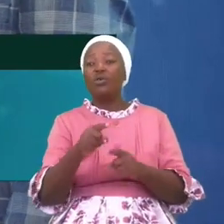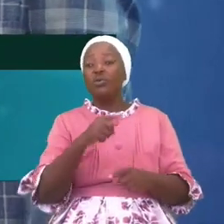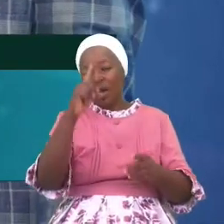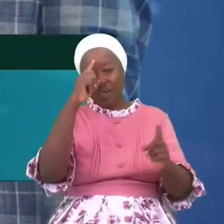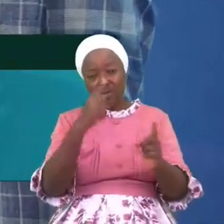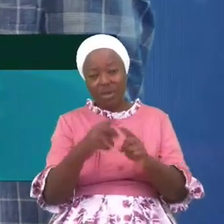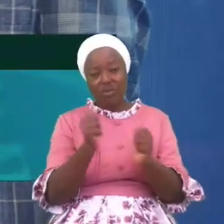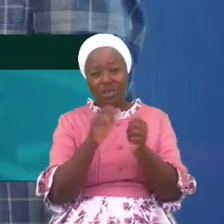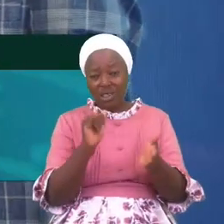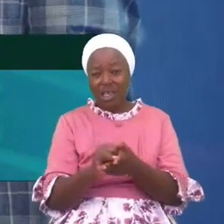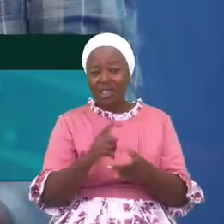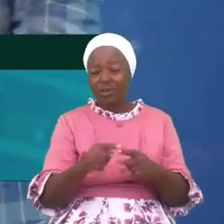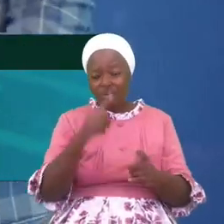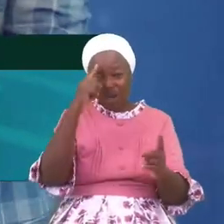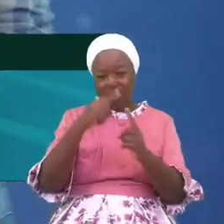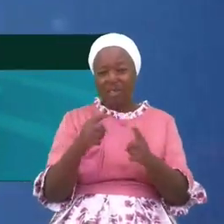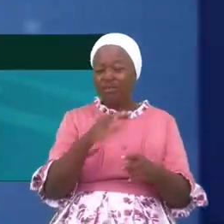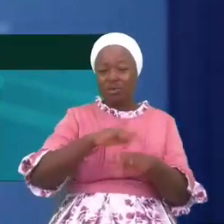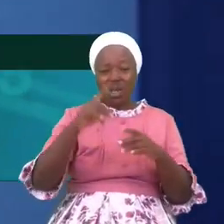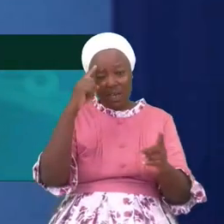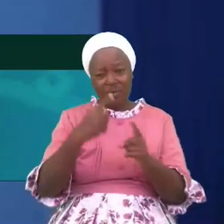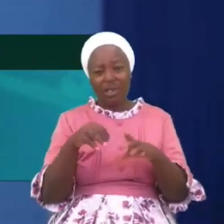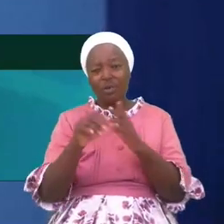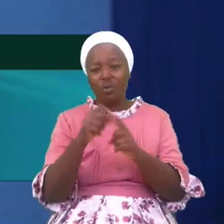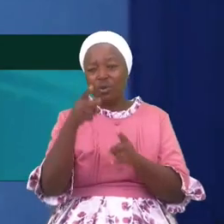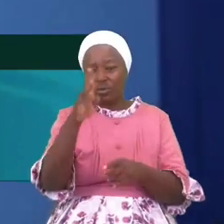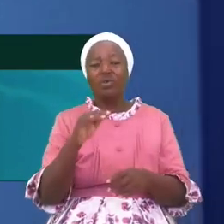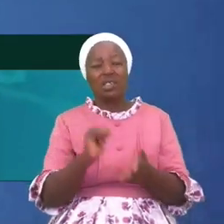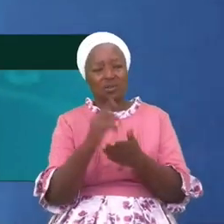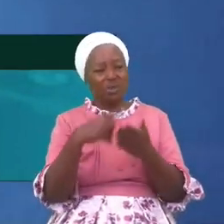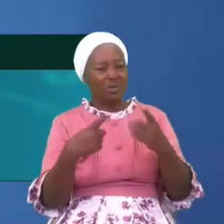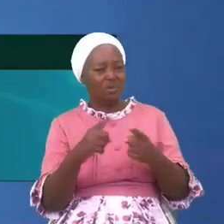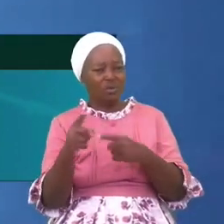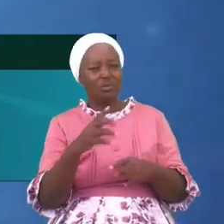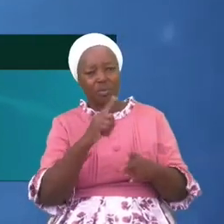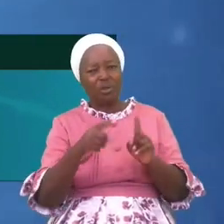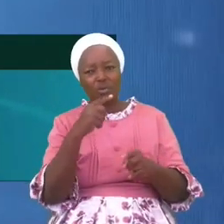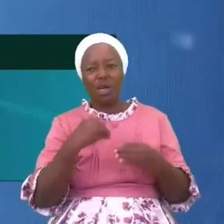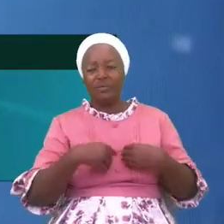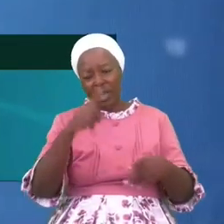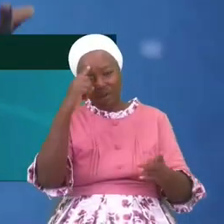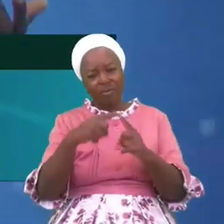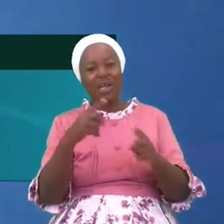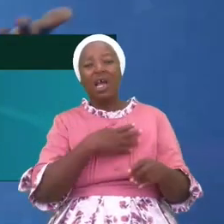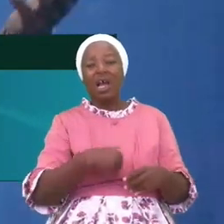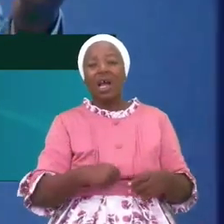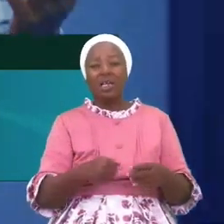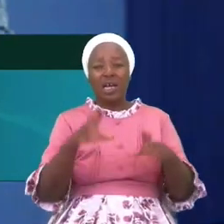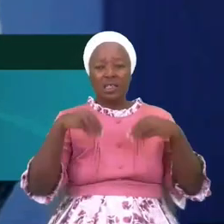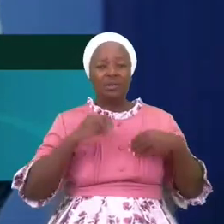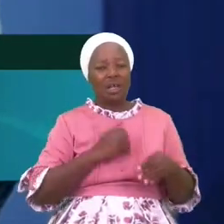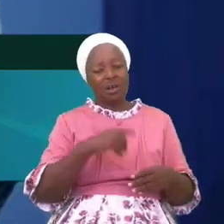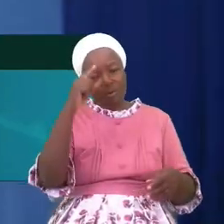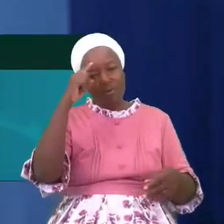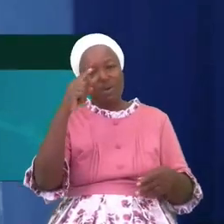has agreed with the report that we have heard? And to whom is the arm of the Lord revealed? If you don't